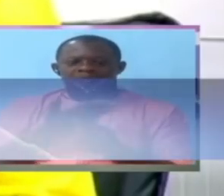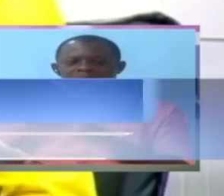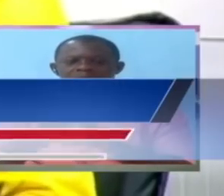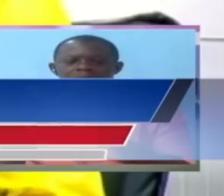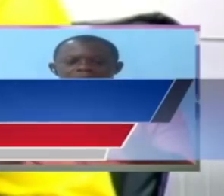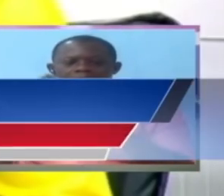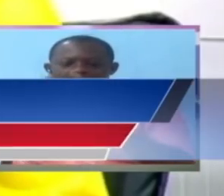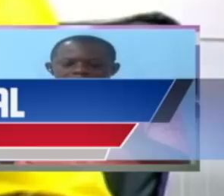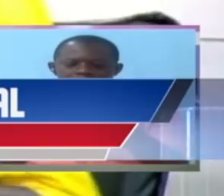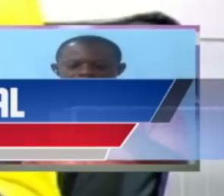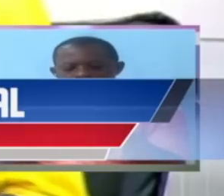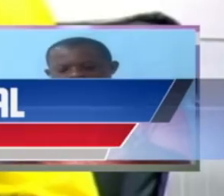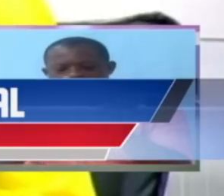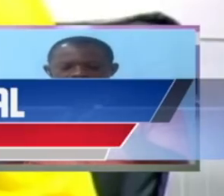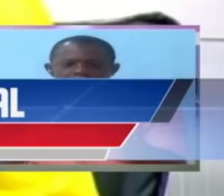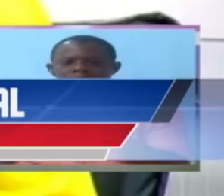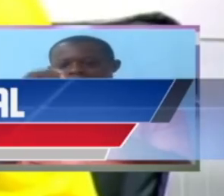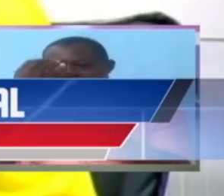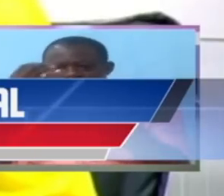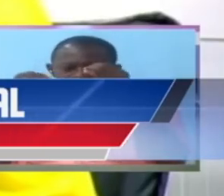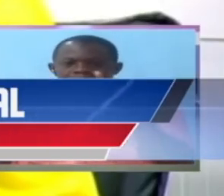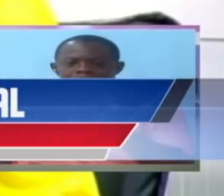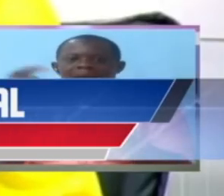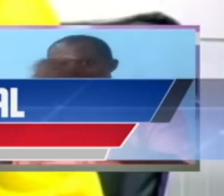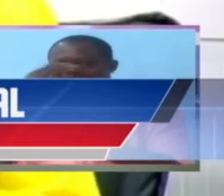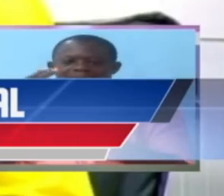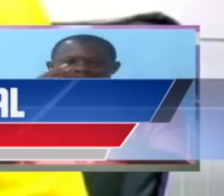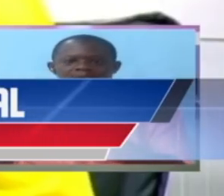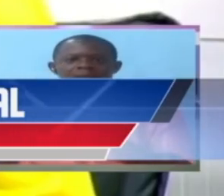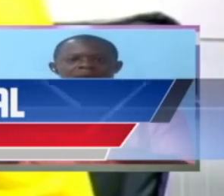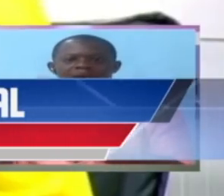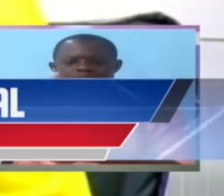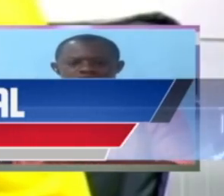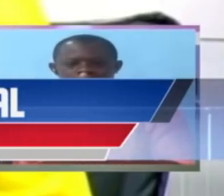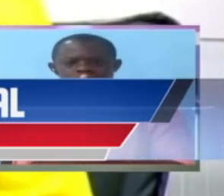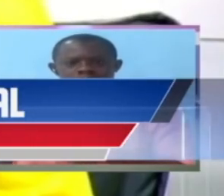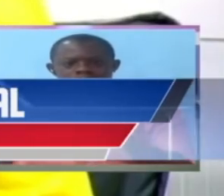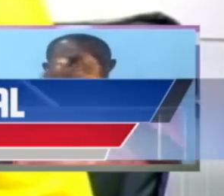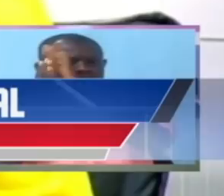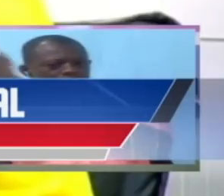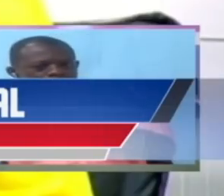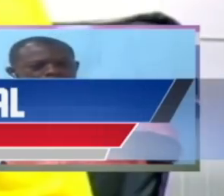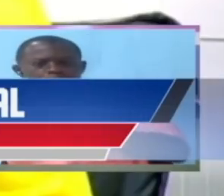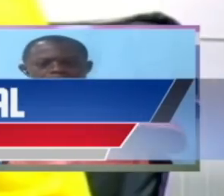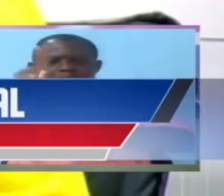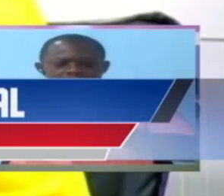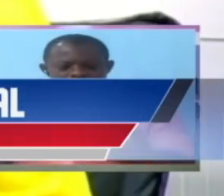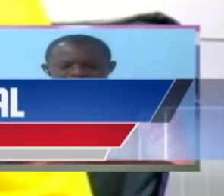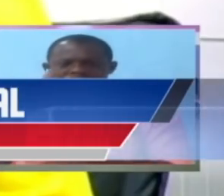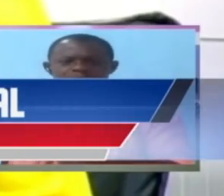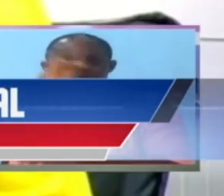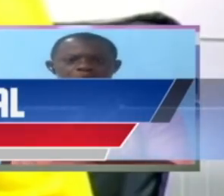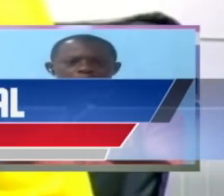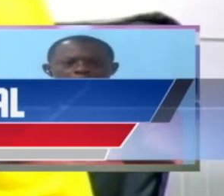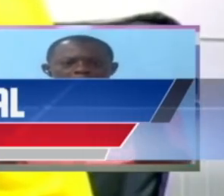Wing with 26 others. The witness said the NIA officers came for them late at night and took them to a dark house near the State